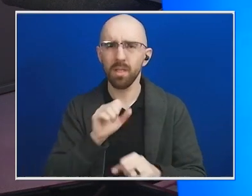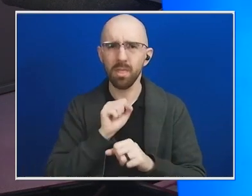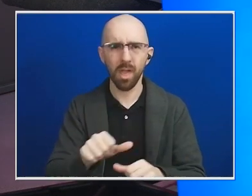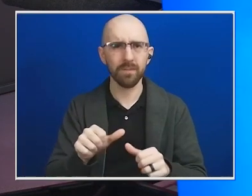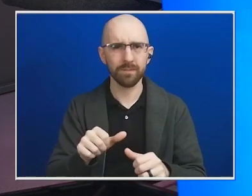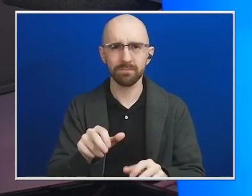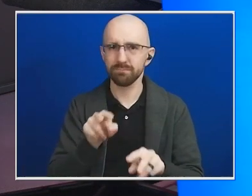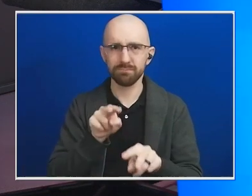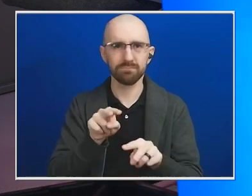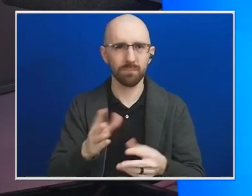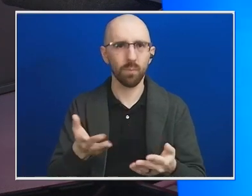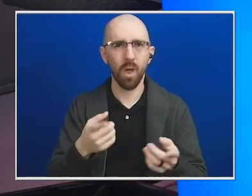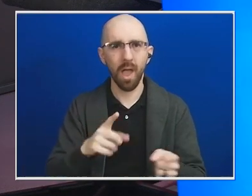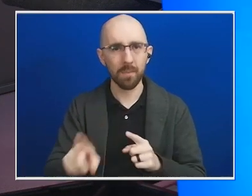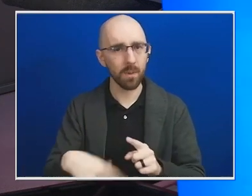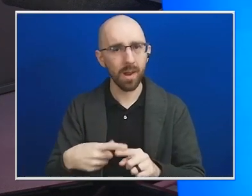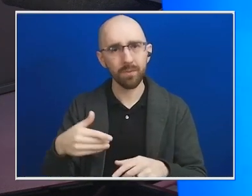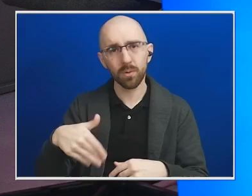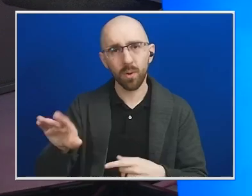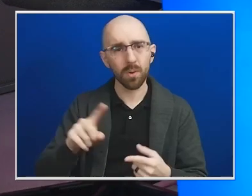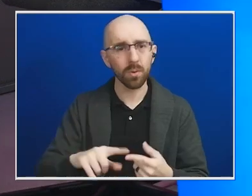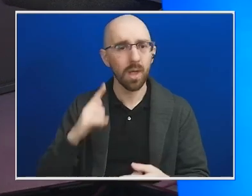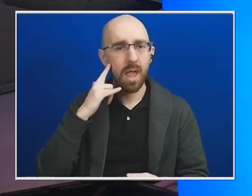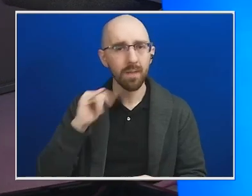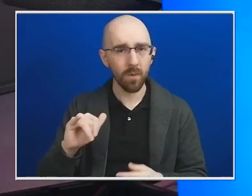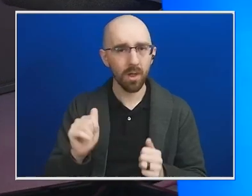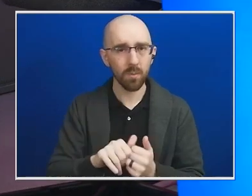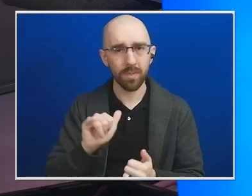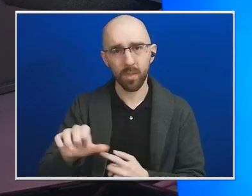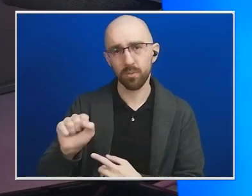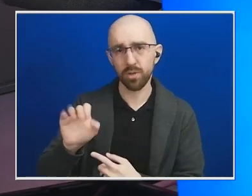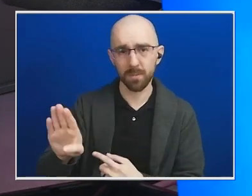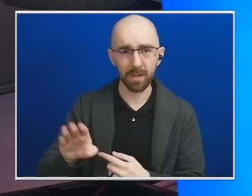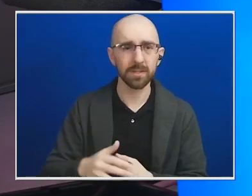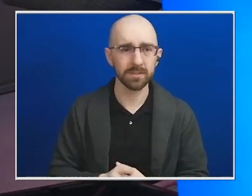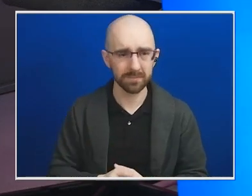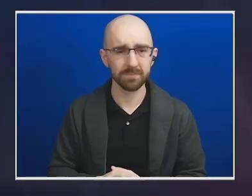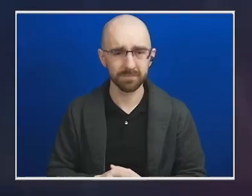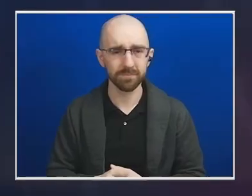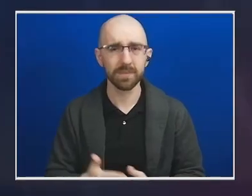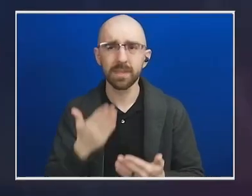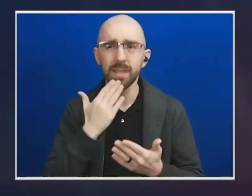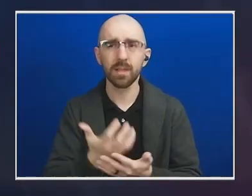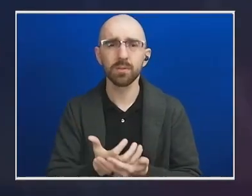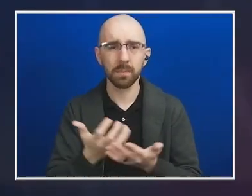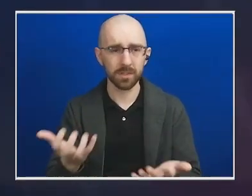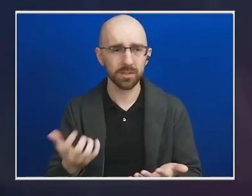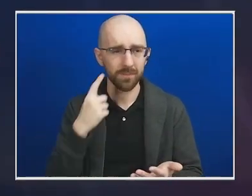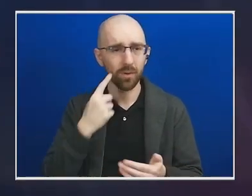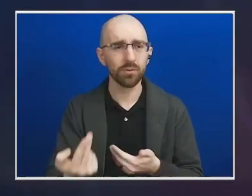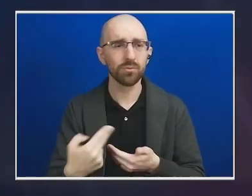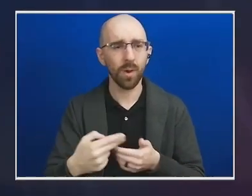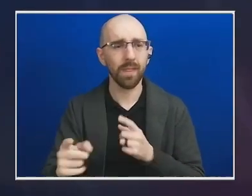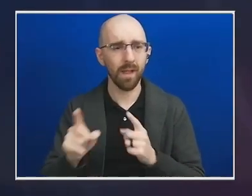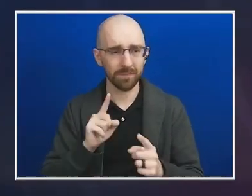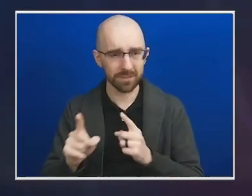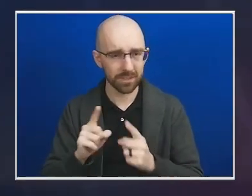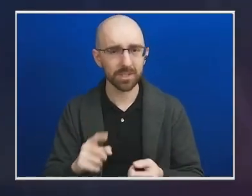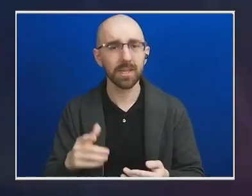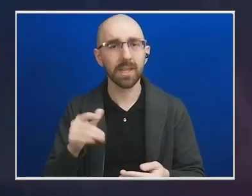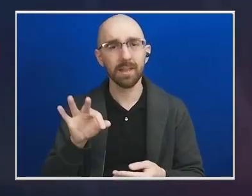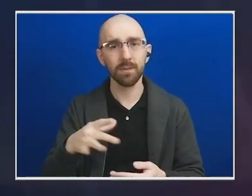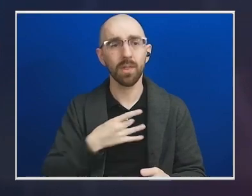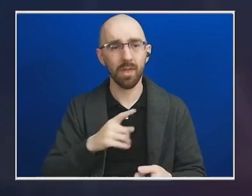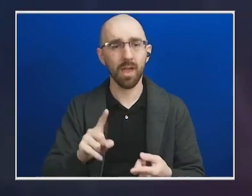go out to California with those Yes, Shadow Buddies. Thank you. Thank you. Thank you so much for joining our conversation. And if you'd like to